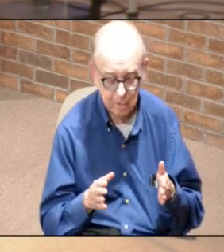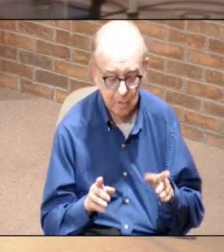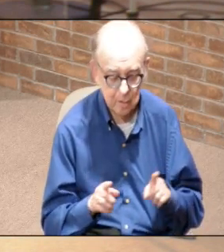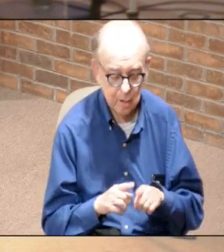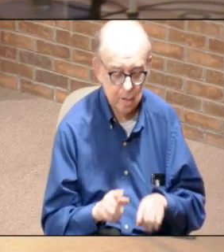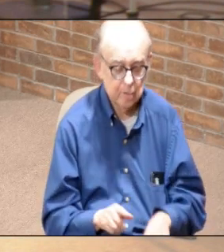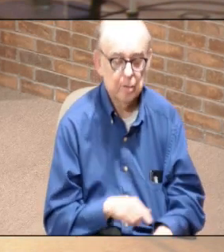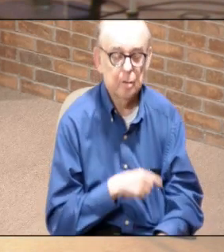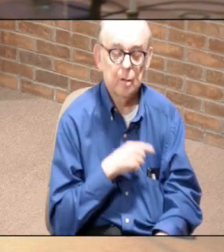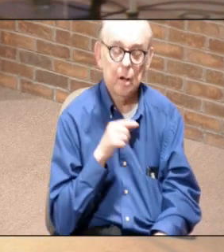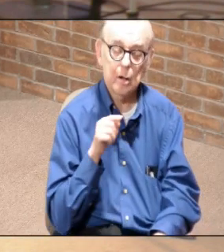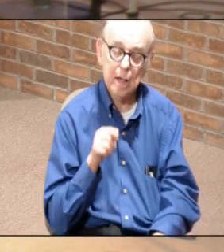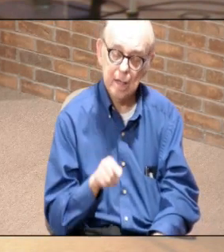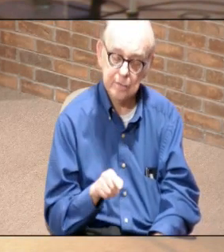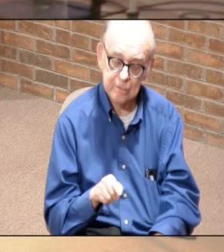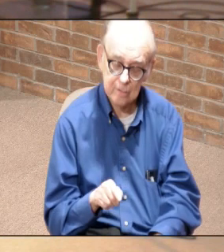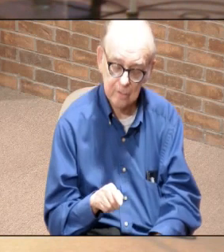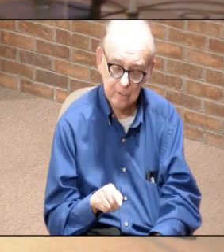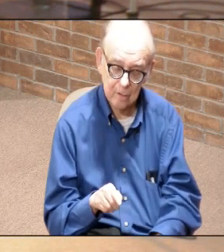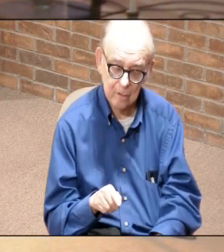as long as